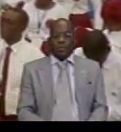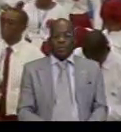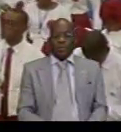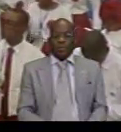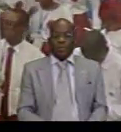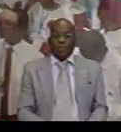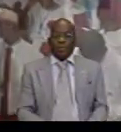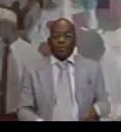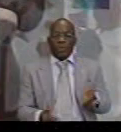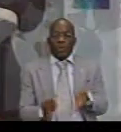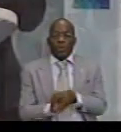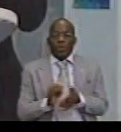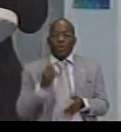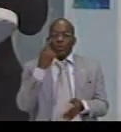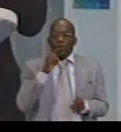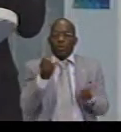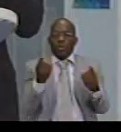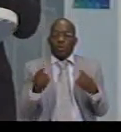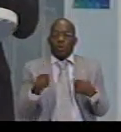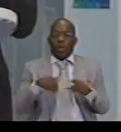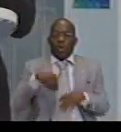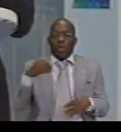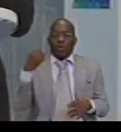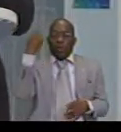Those who came out yesterday for testimony,